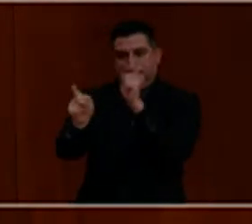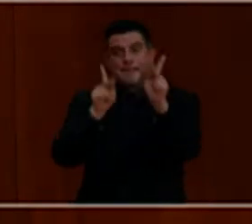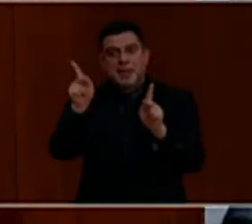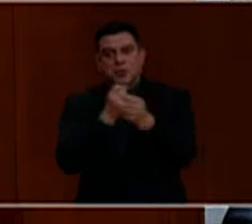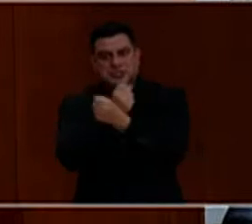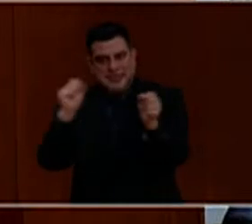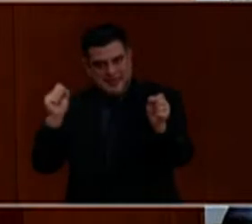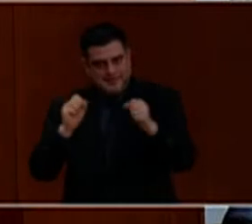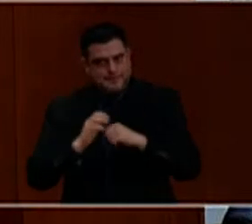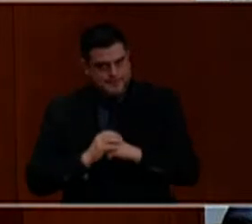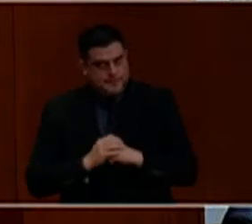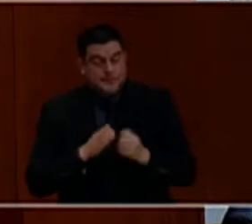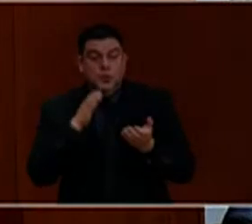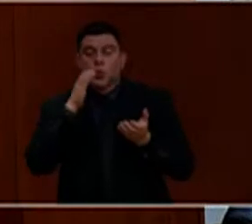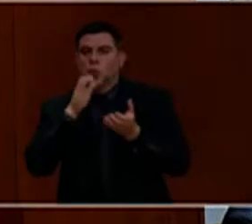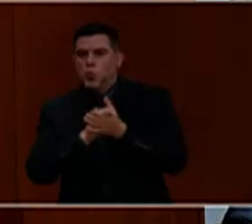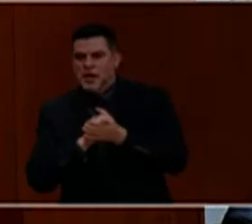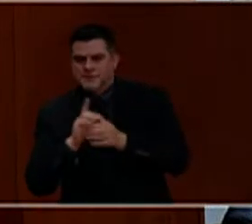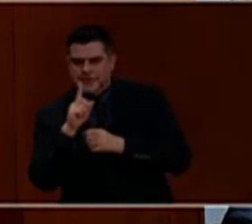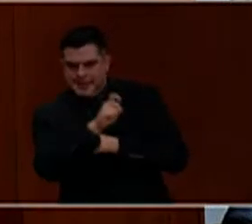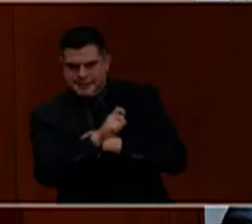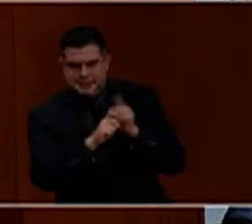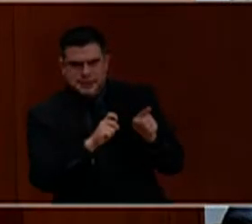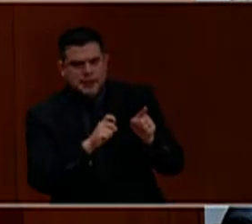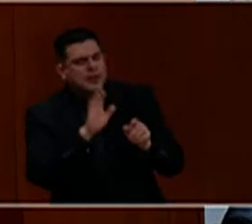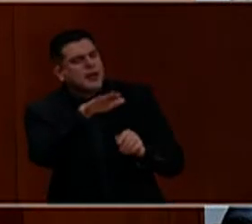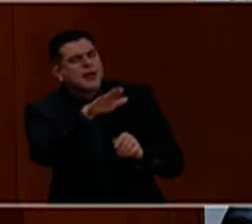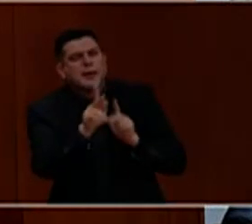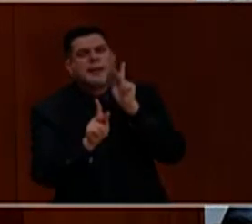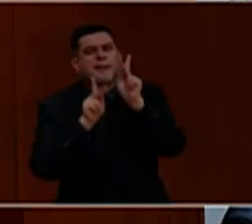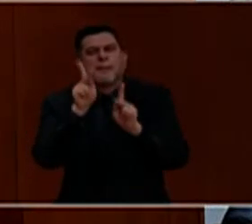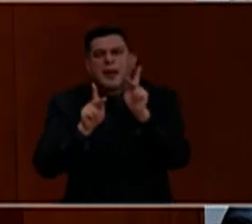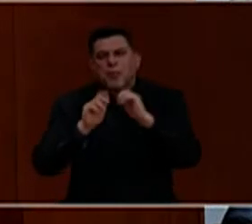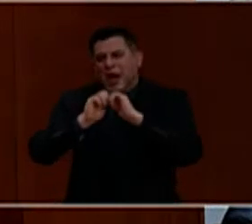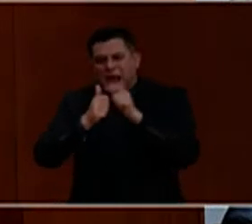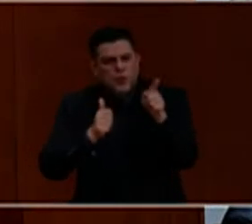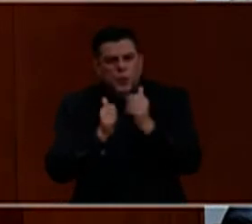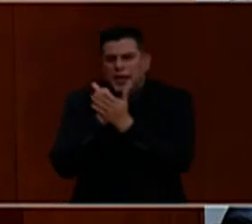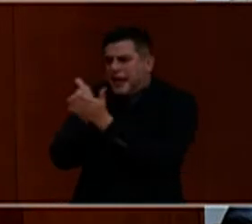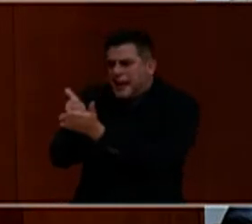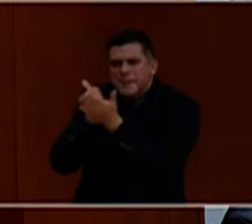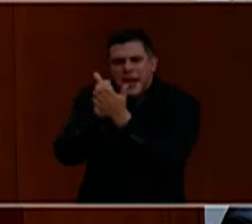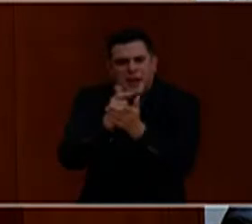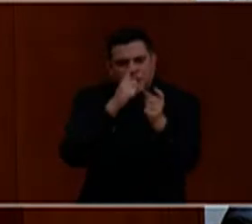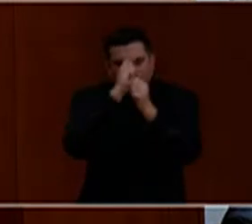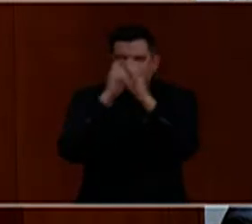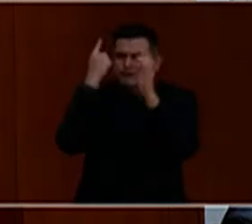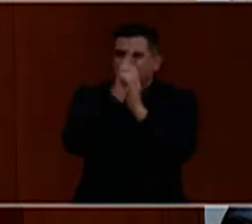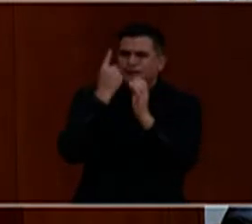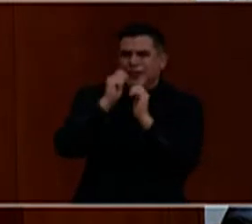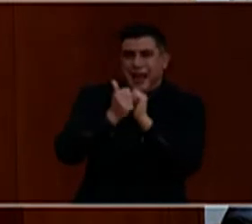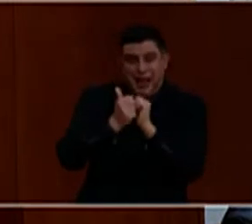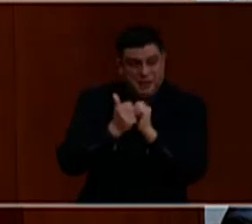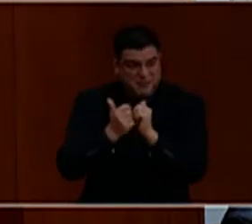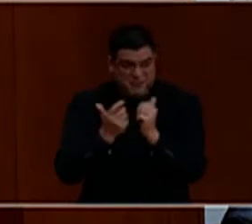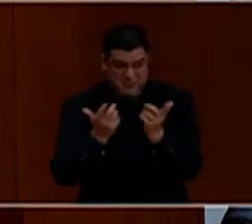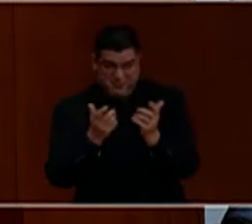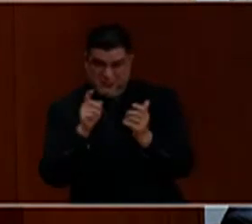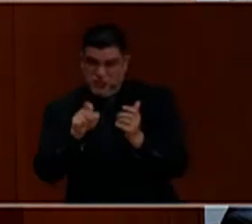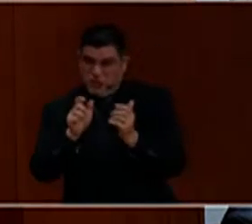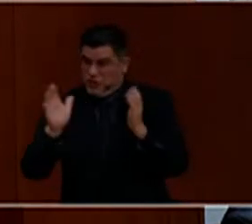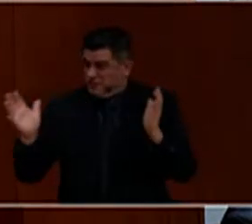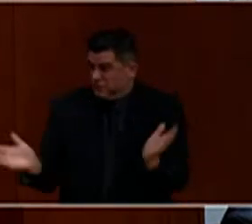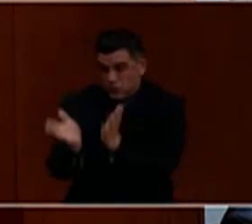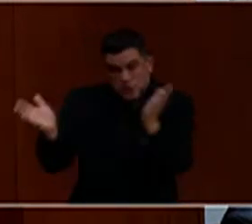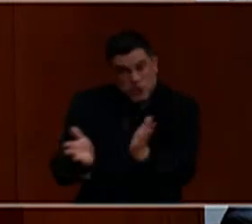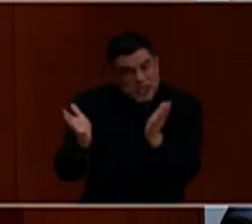thinking to themselves as they're watching this, and this is one example, just to go in to give blood. It's good to give blood regardless. Yes. It is, That's always yes. something that